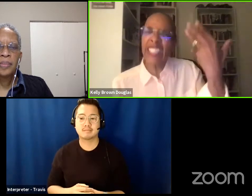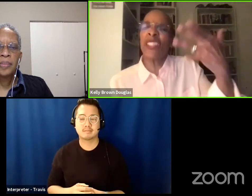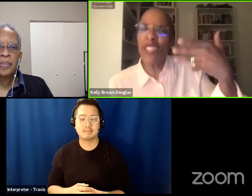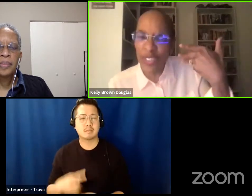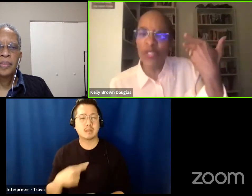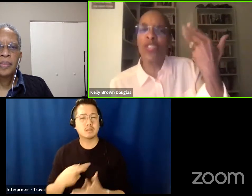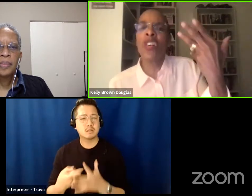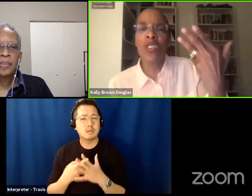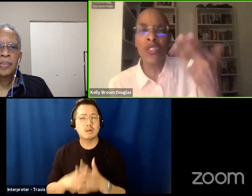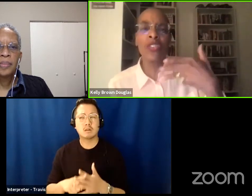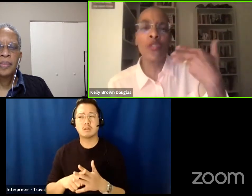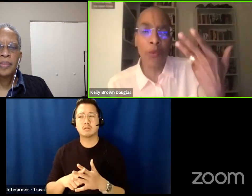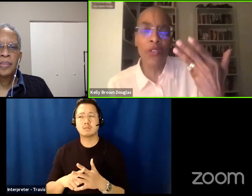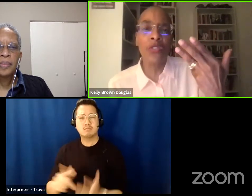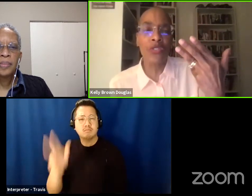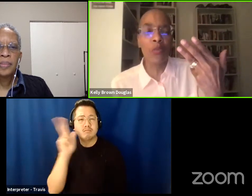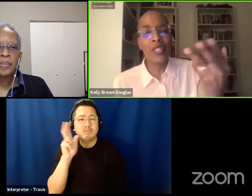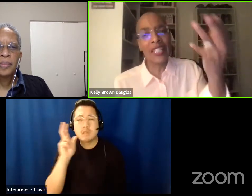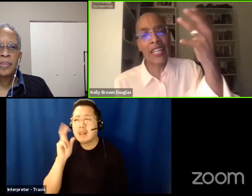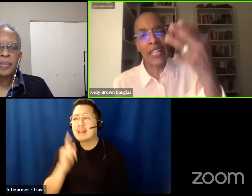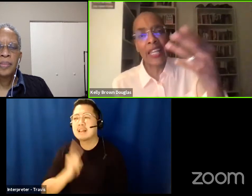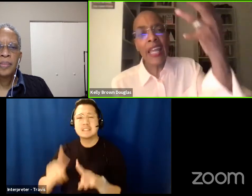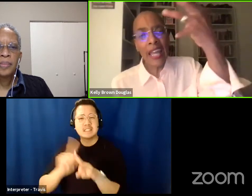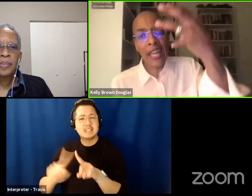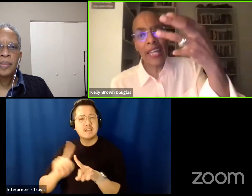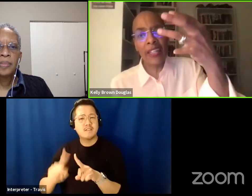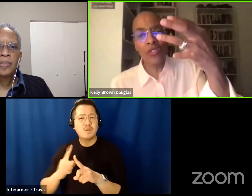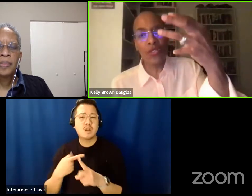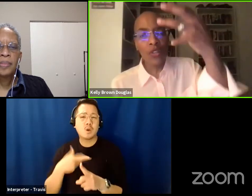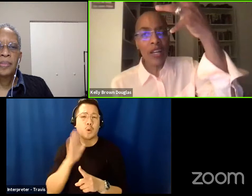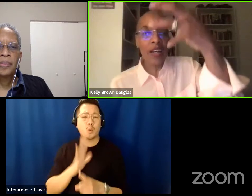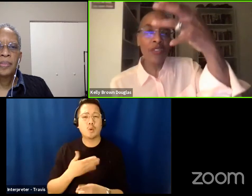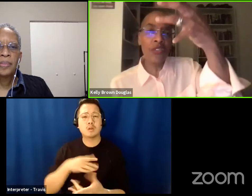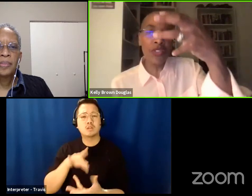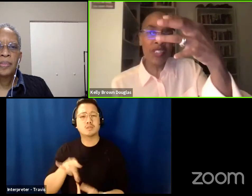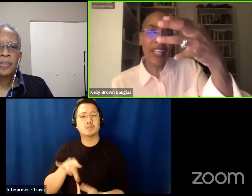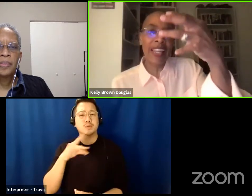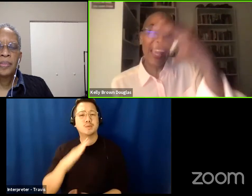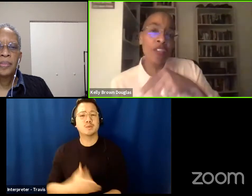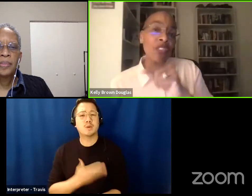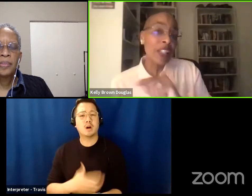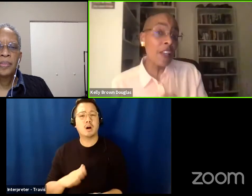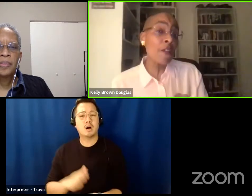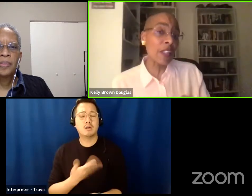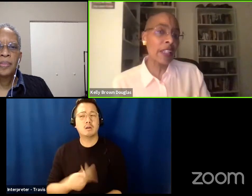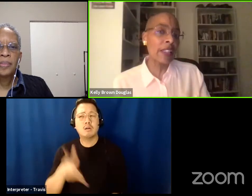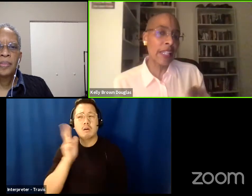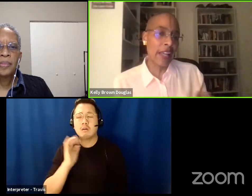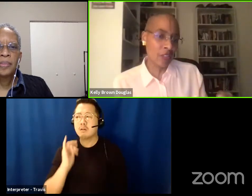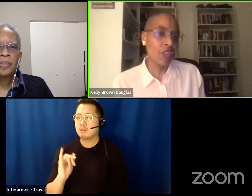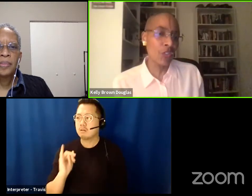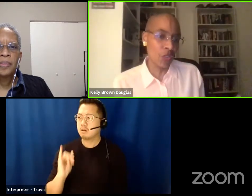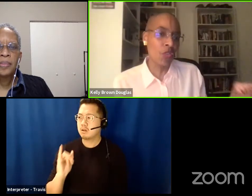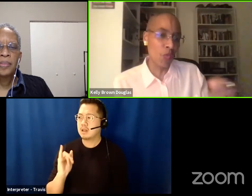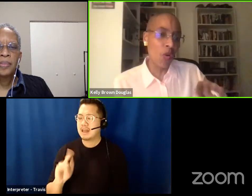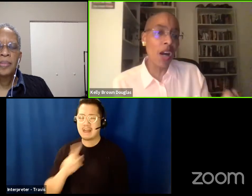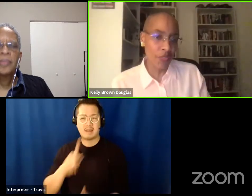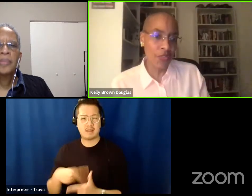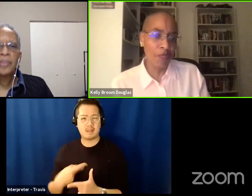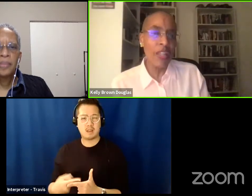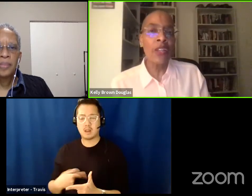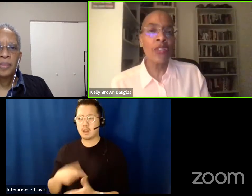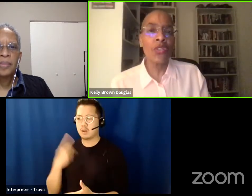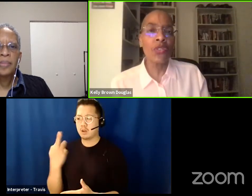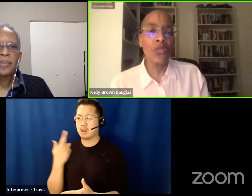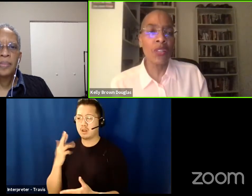I began to listen to the songs and the spirituals that we sang and to understand how significant the Exodus story